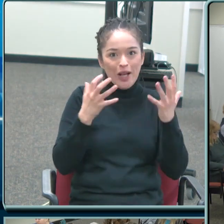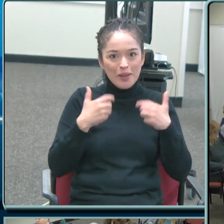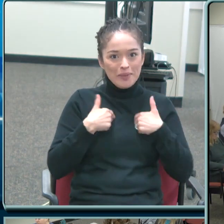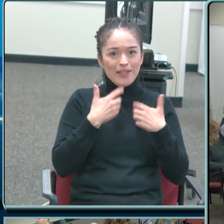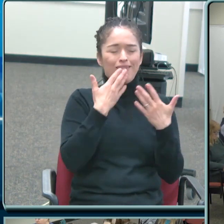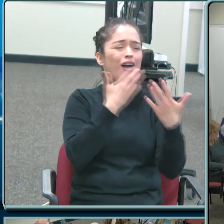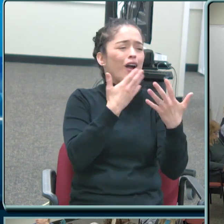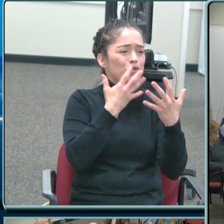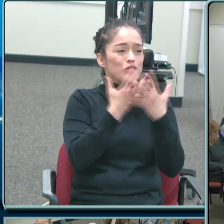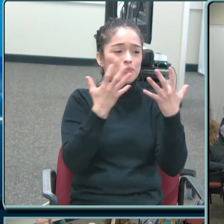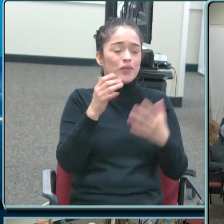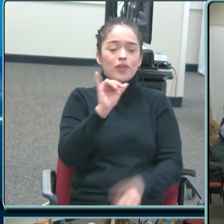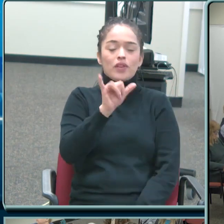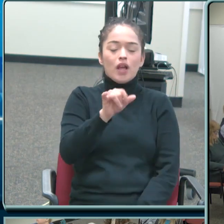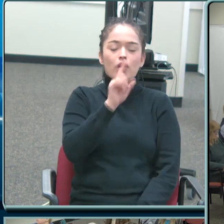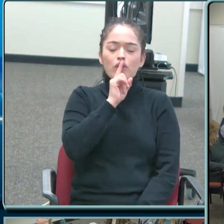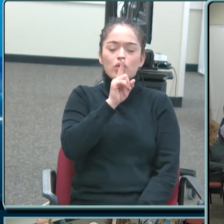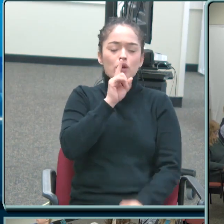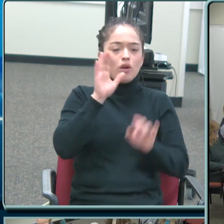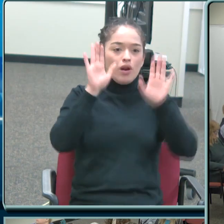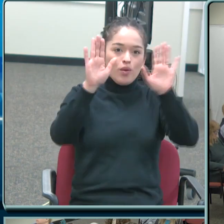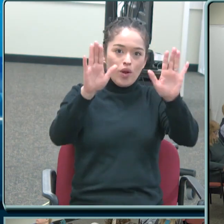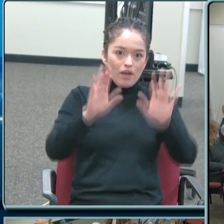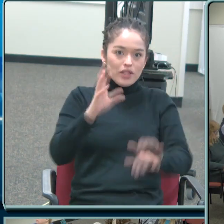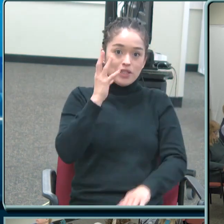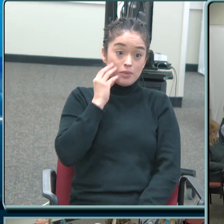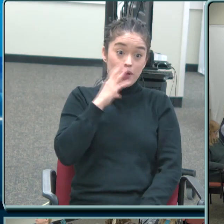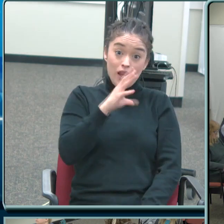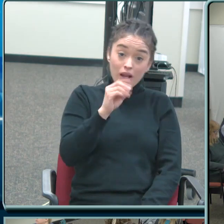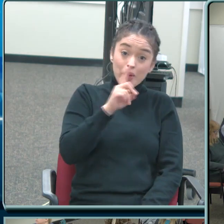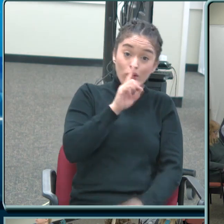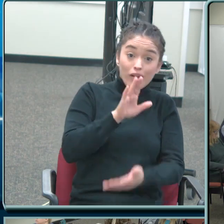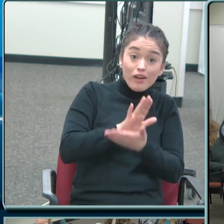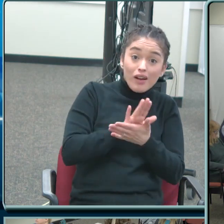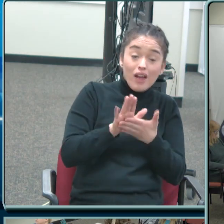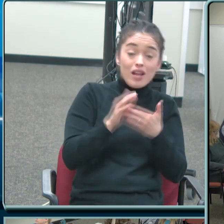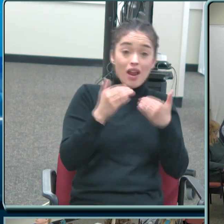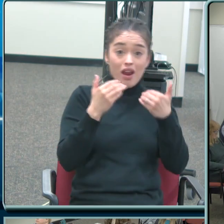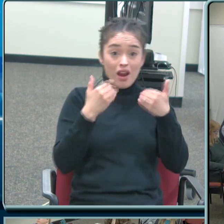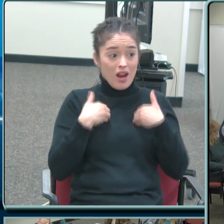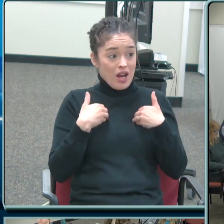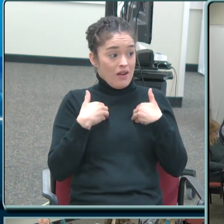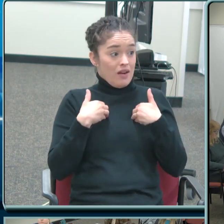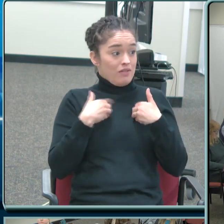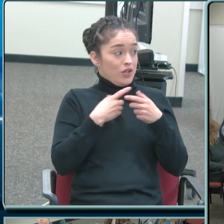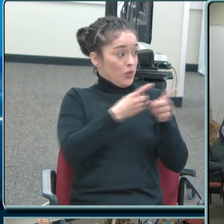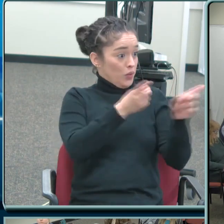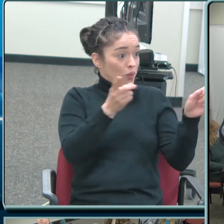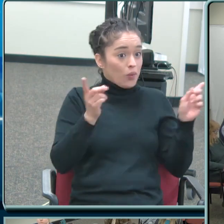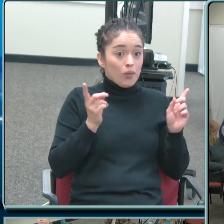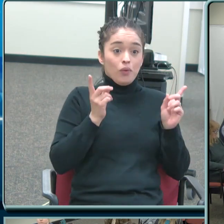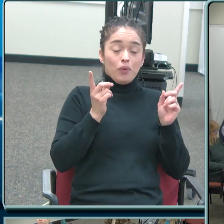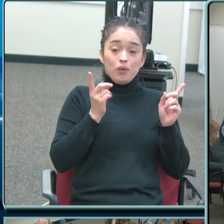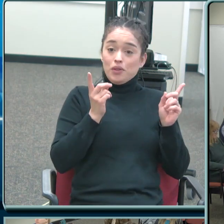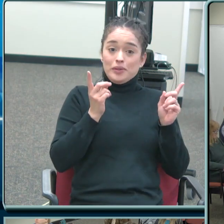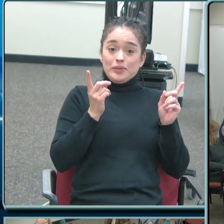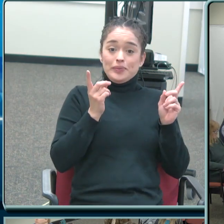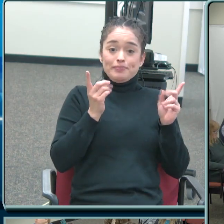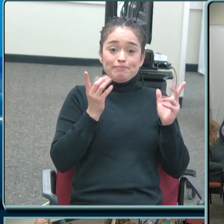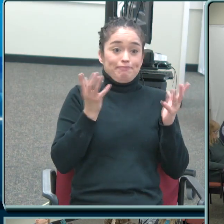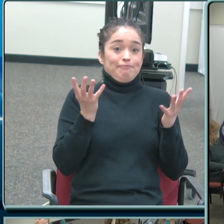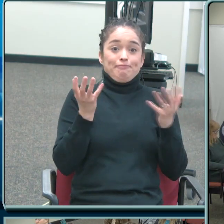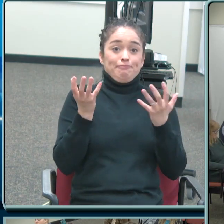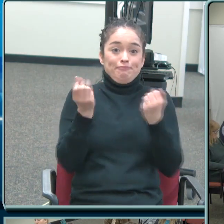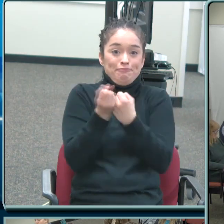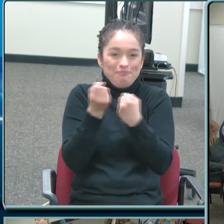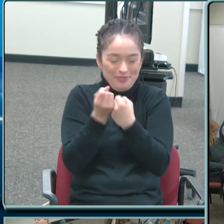That was really a wonderful experience, and it was so nice to have you all join